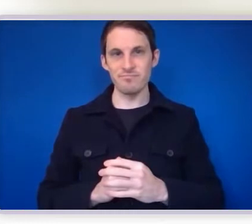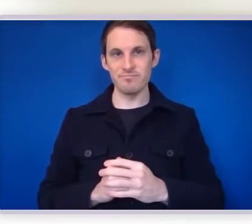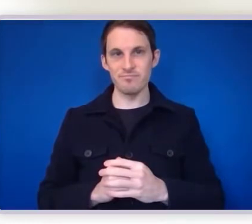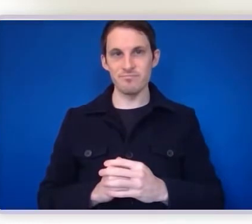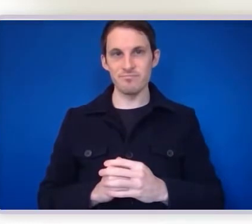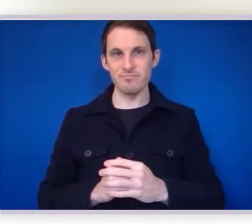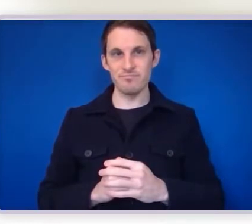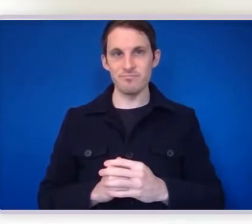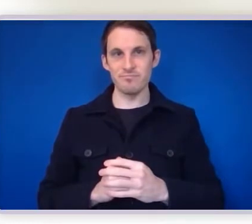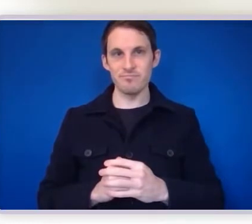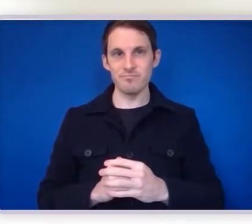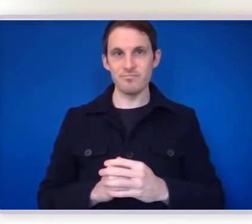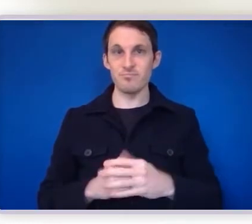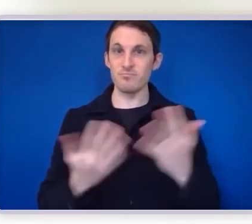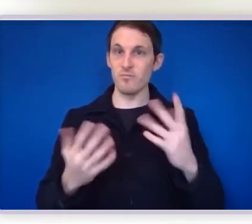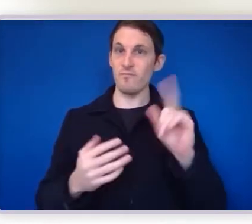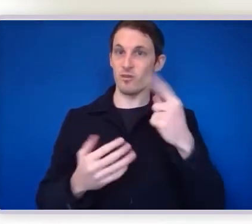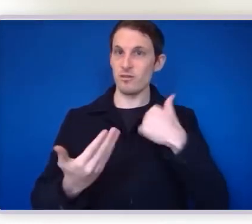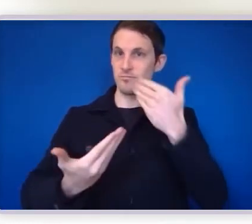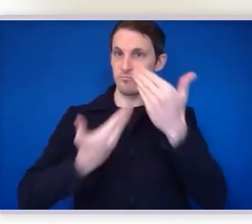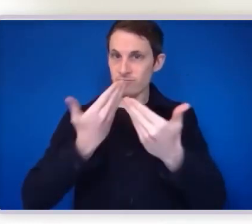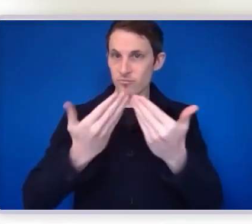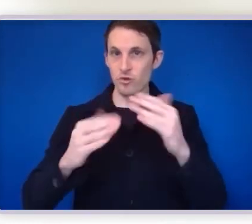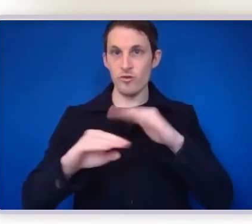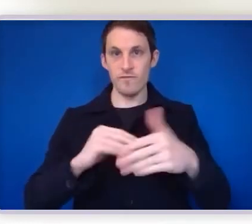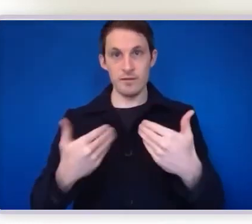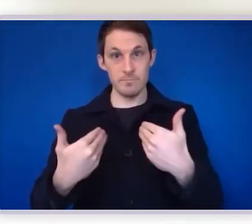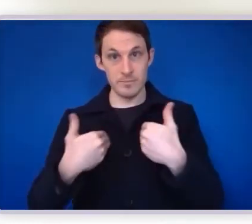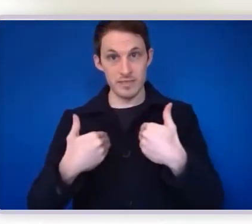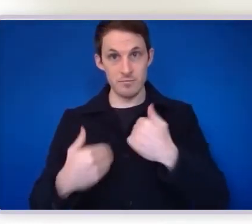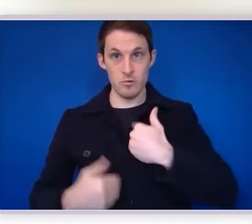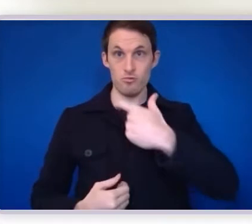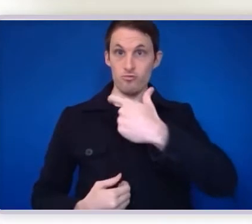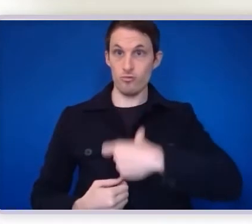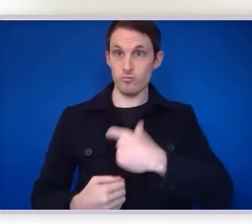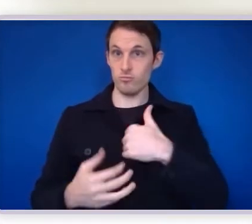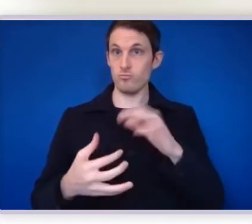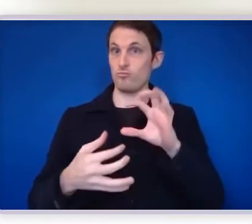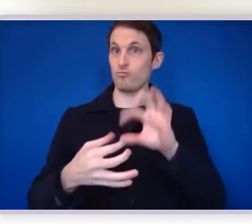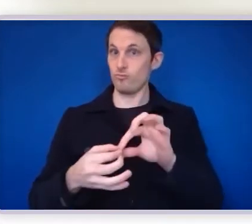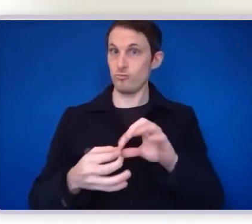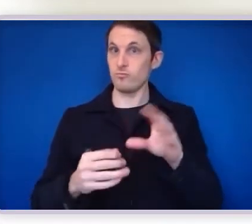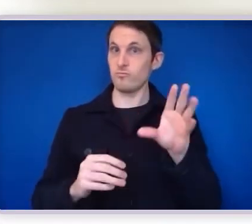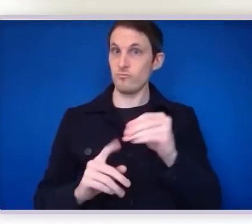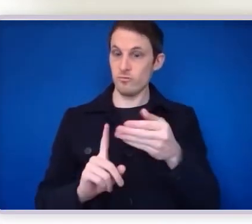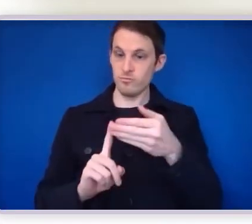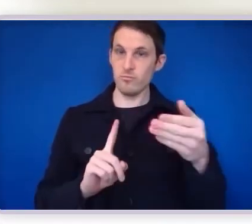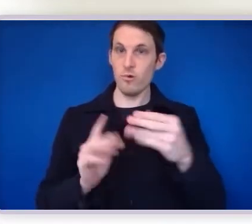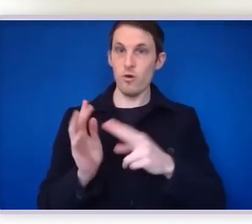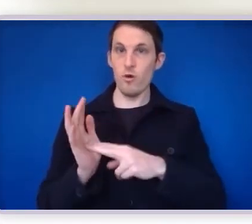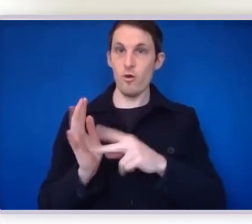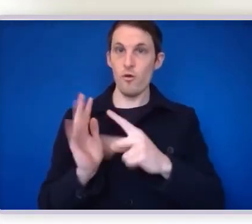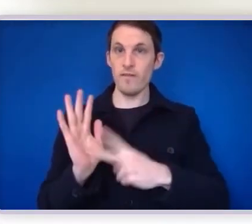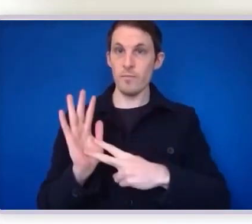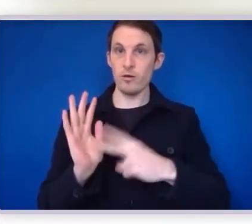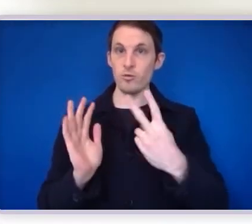First of all, about me. So I've been in this role since about November last year, so almost